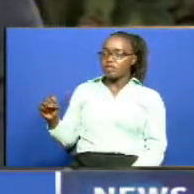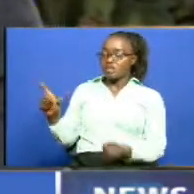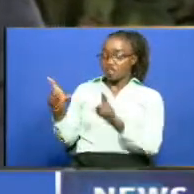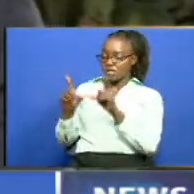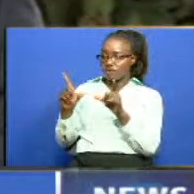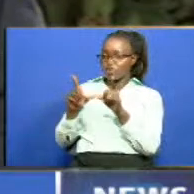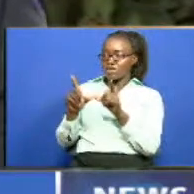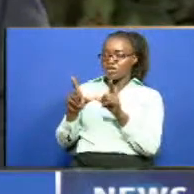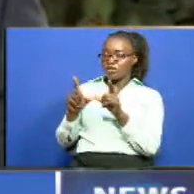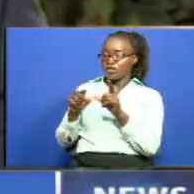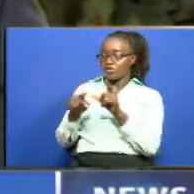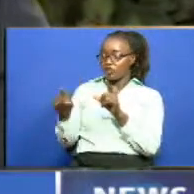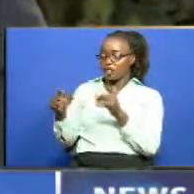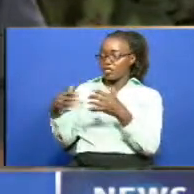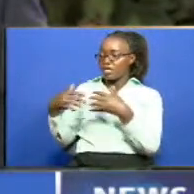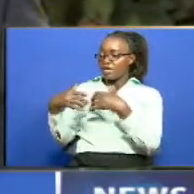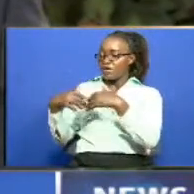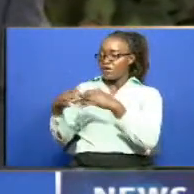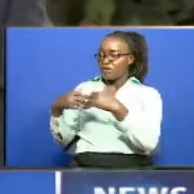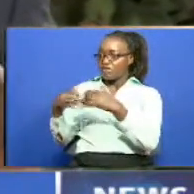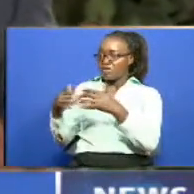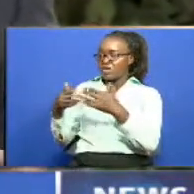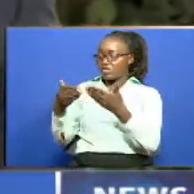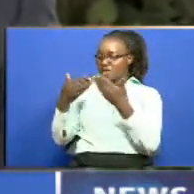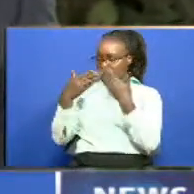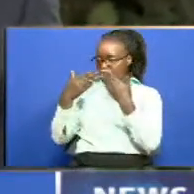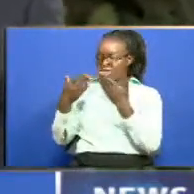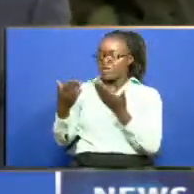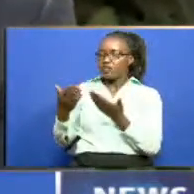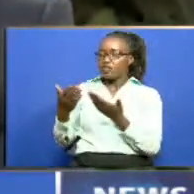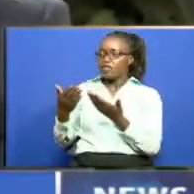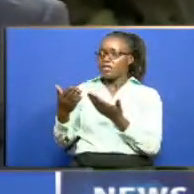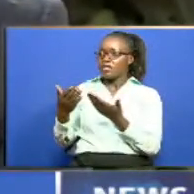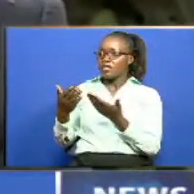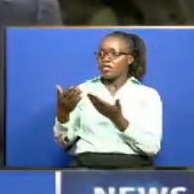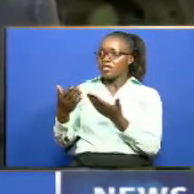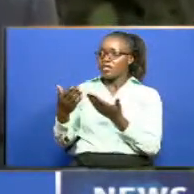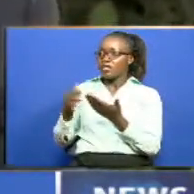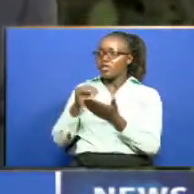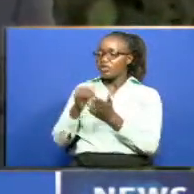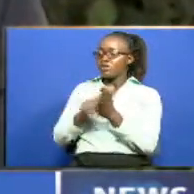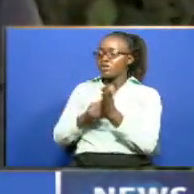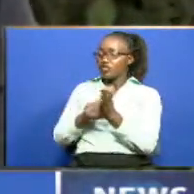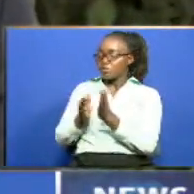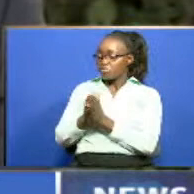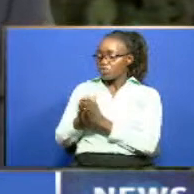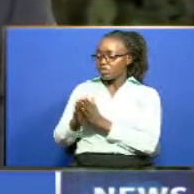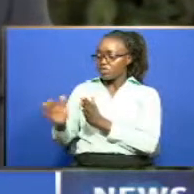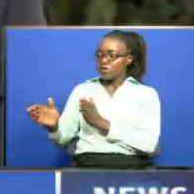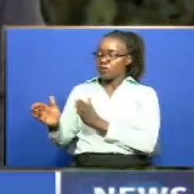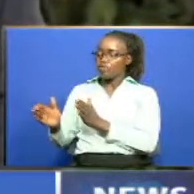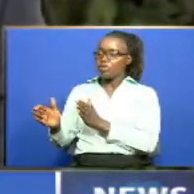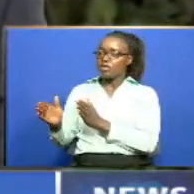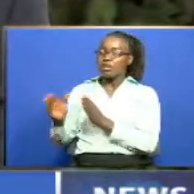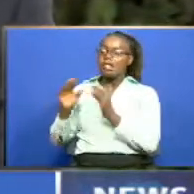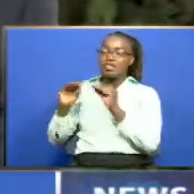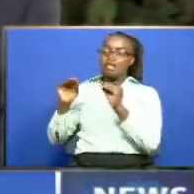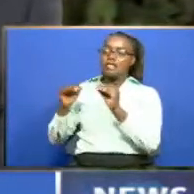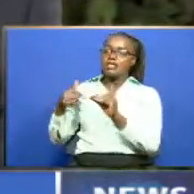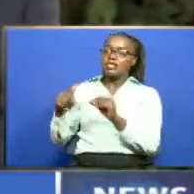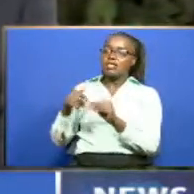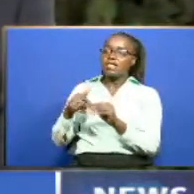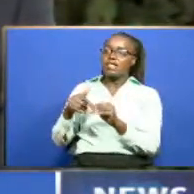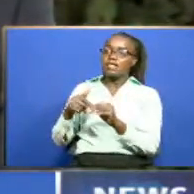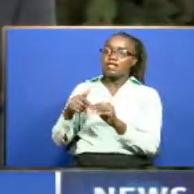certification for that ventilator, so hopefully it can be made now broader, not just for this period. So I think what it teaches us is the point